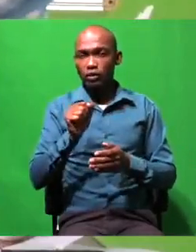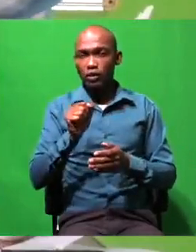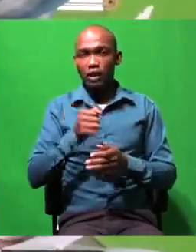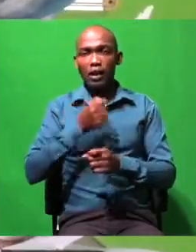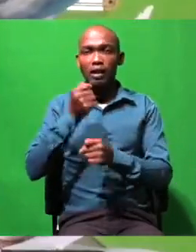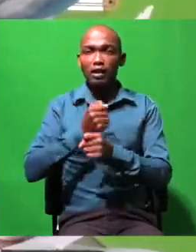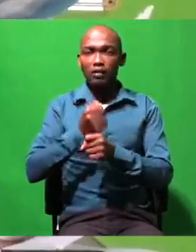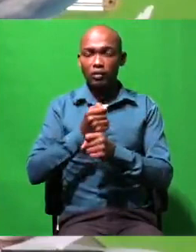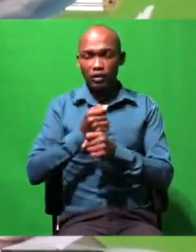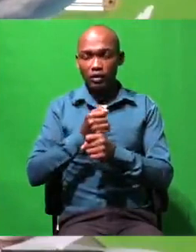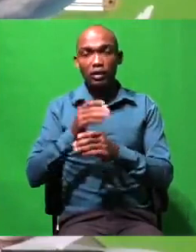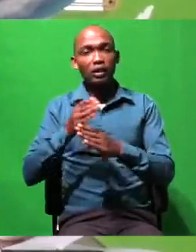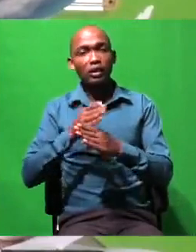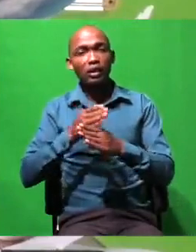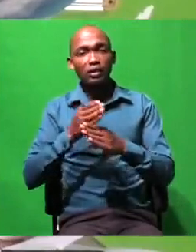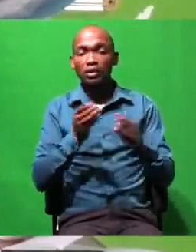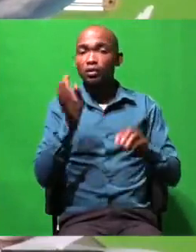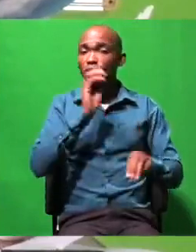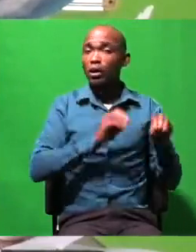related to chemistry.